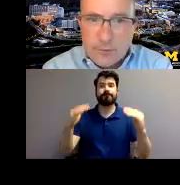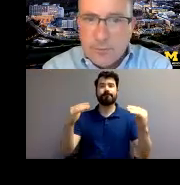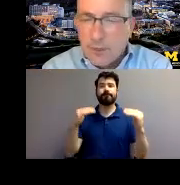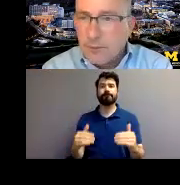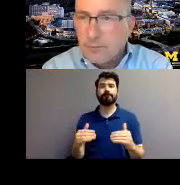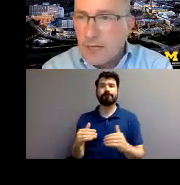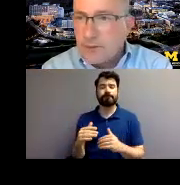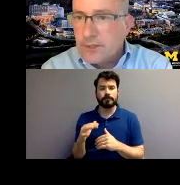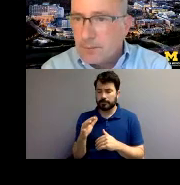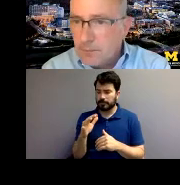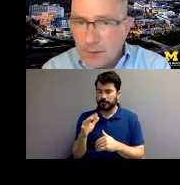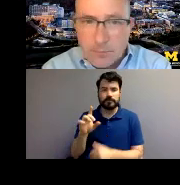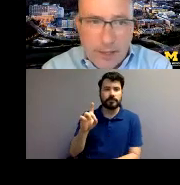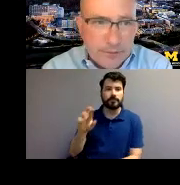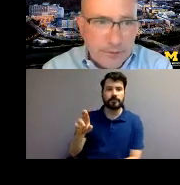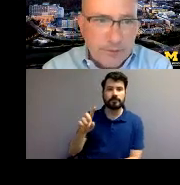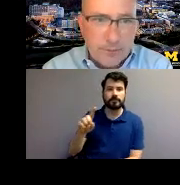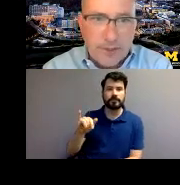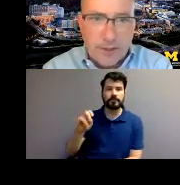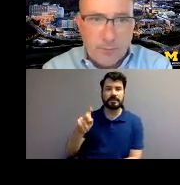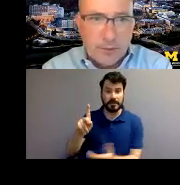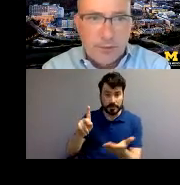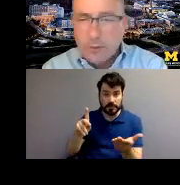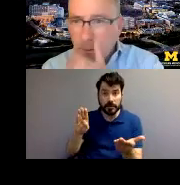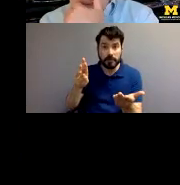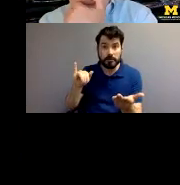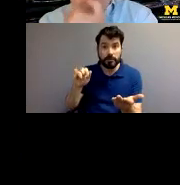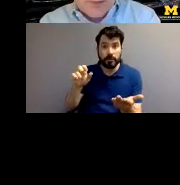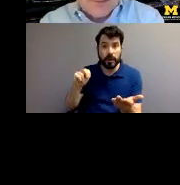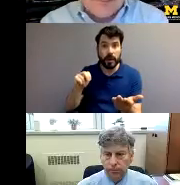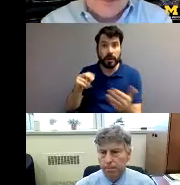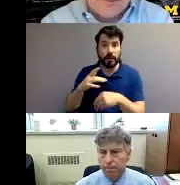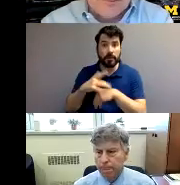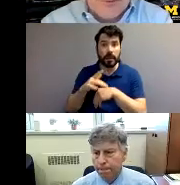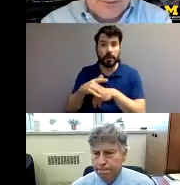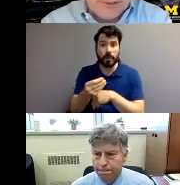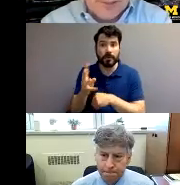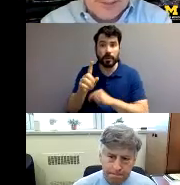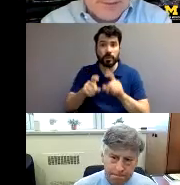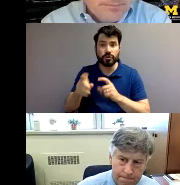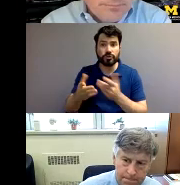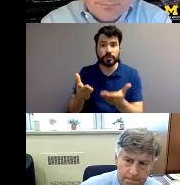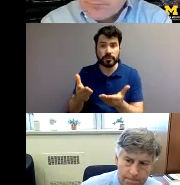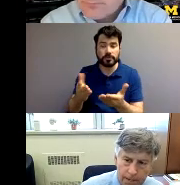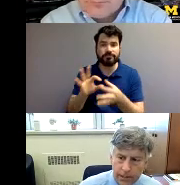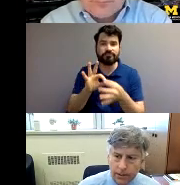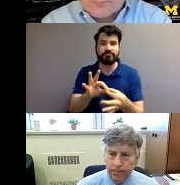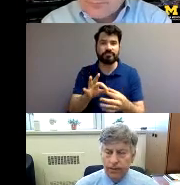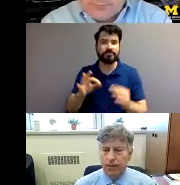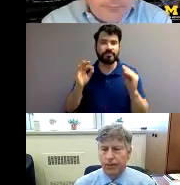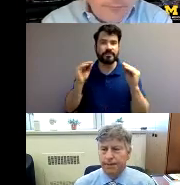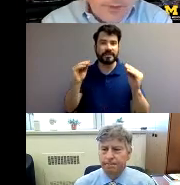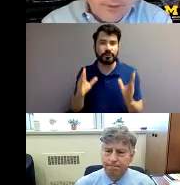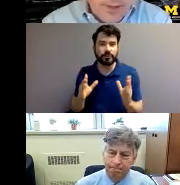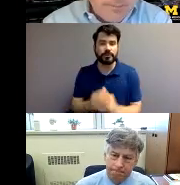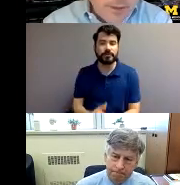move to Dr. Zink. Brian, if you're available, got a couple questions for you, faculty related. Yes, here, Keith,